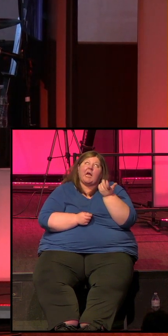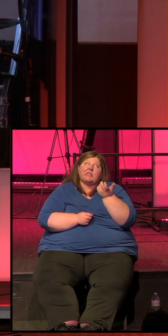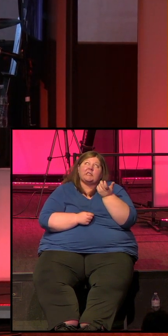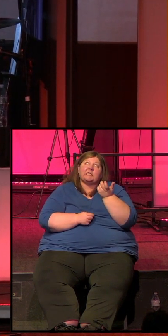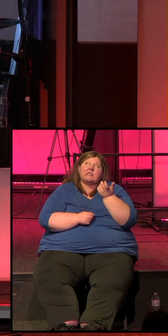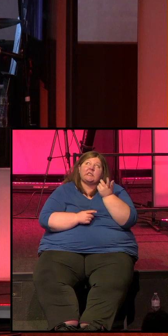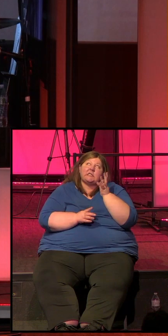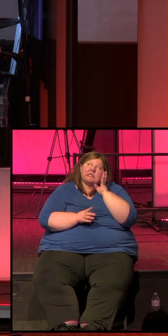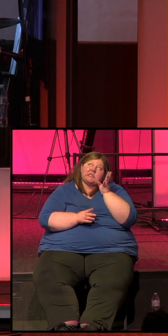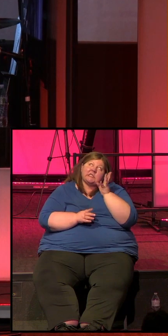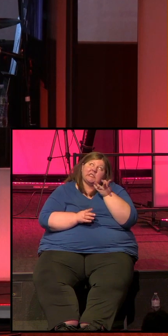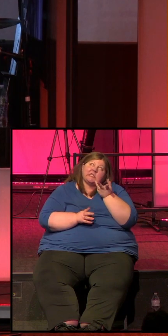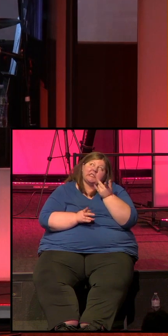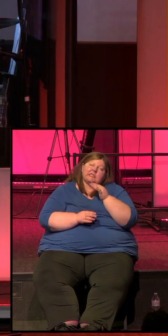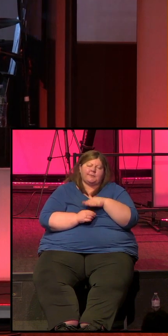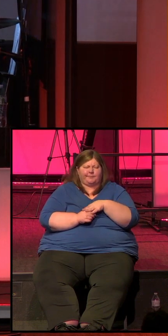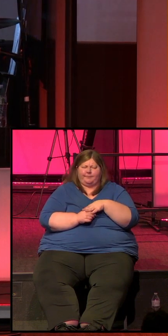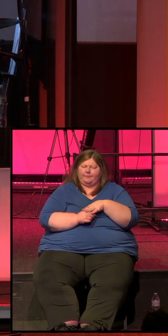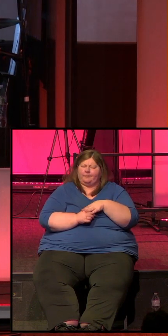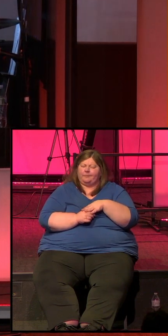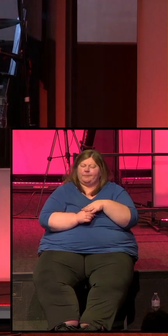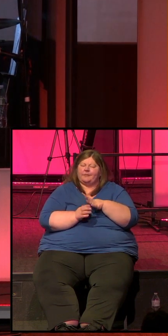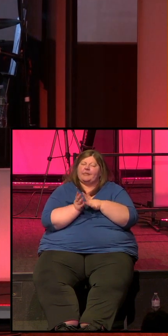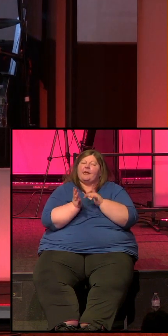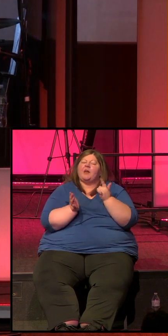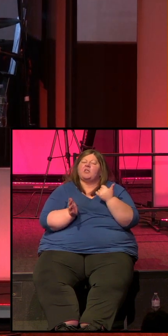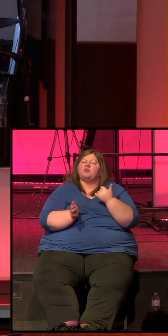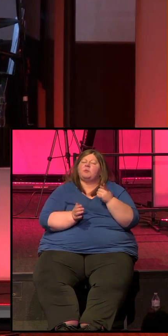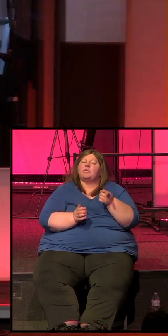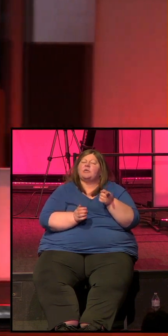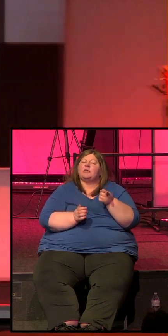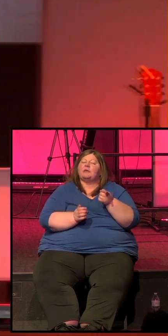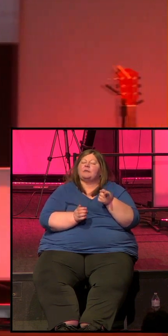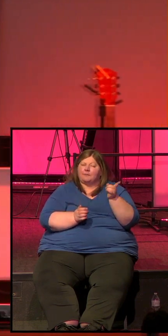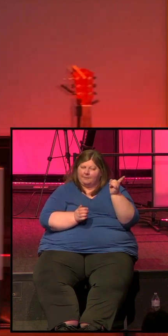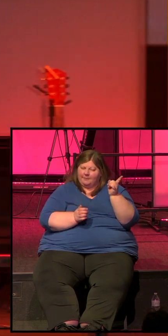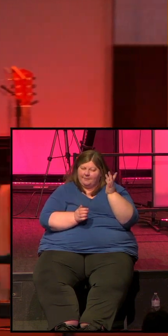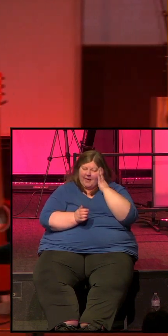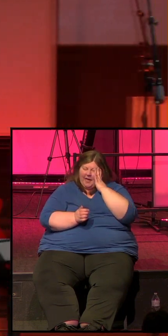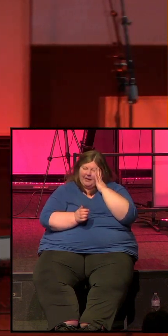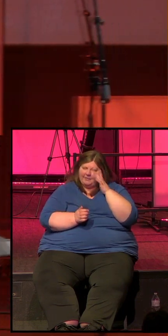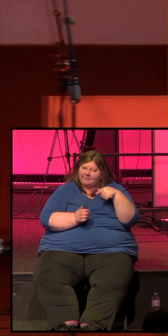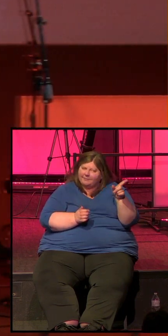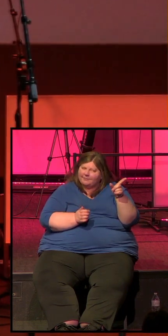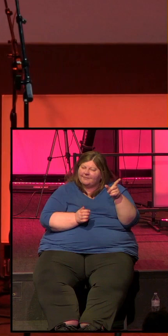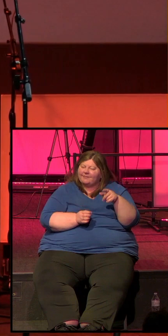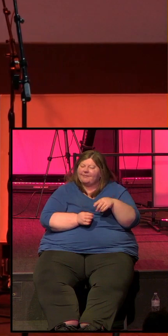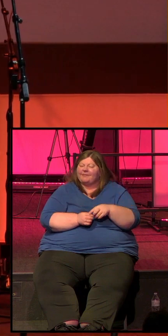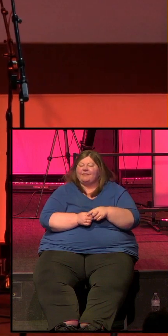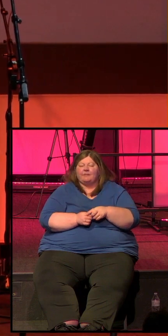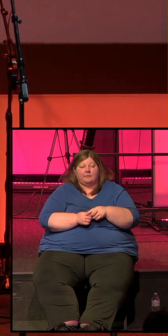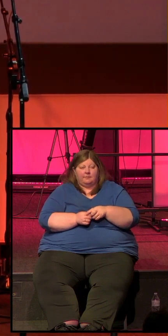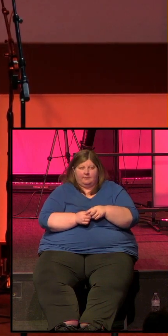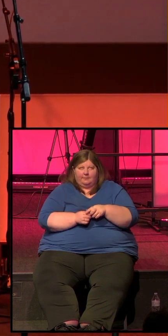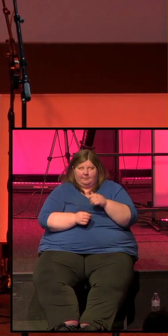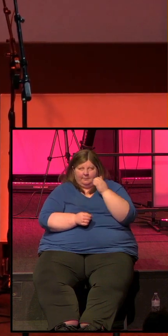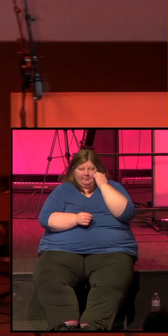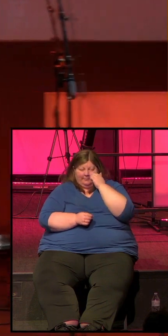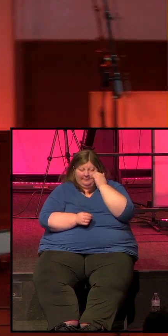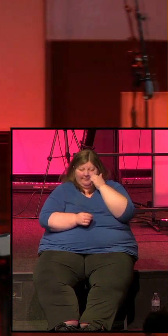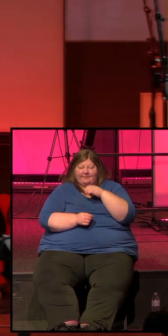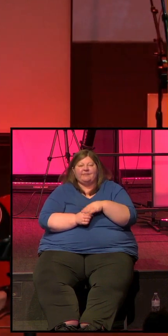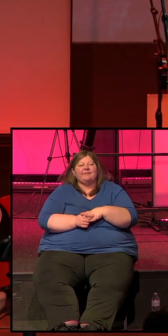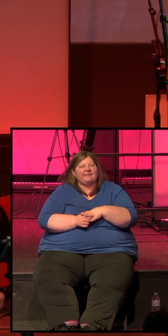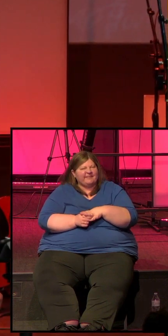Because I was like, "You're using me right now. You need to get back in bed." This is an everyday thing. But then here's the last